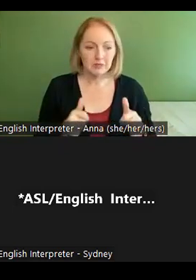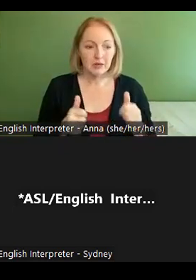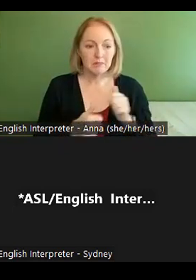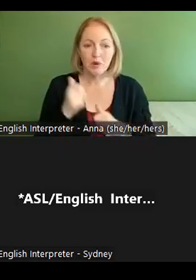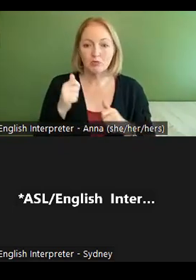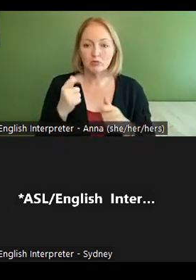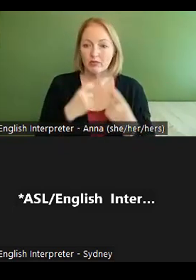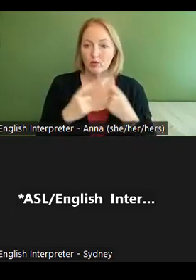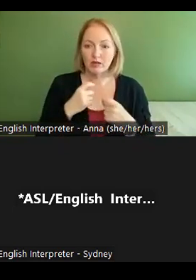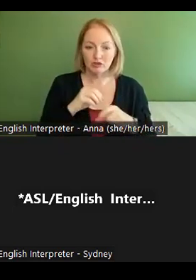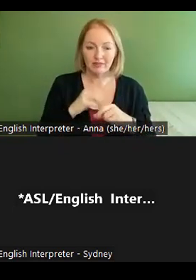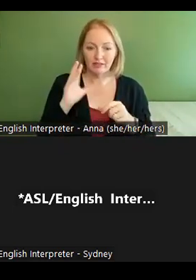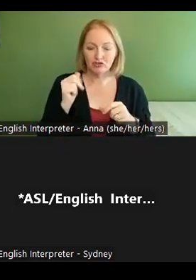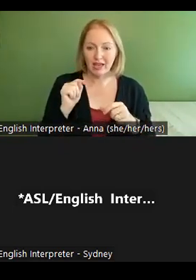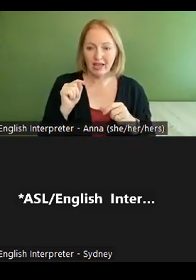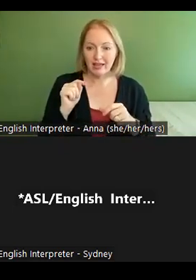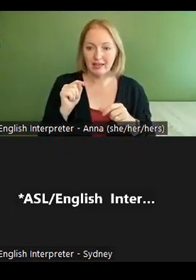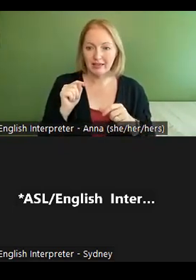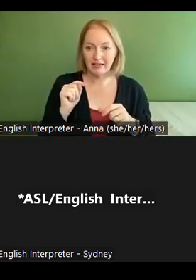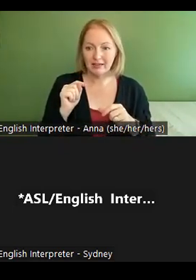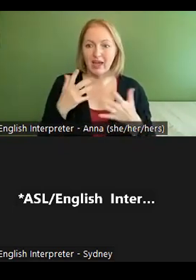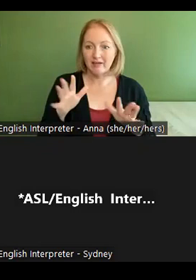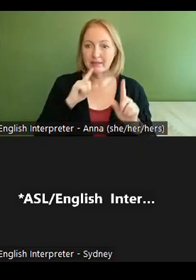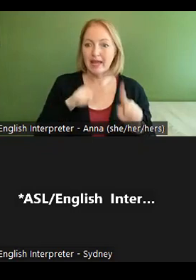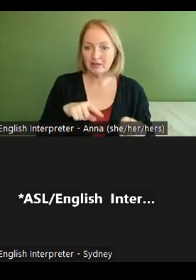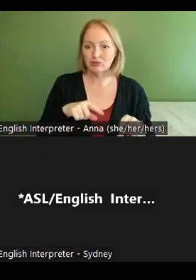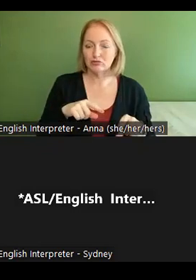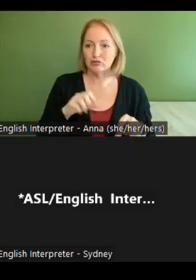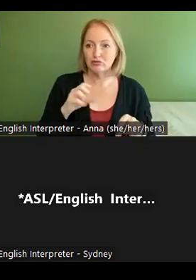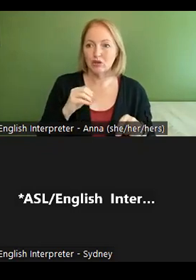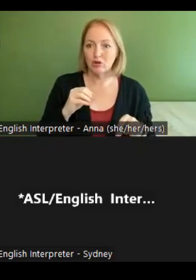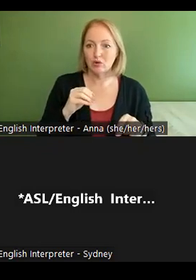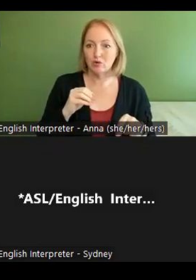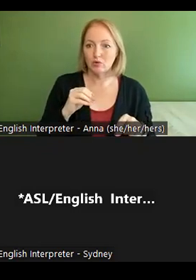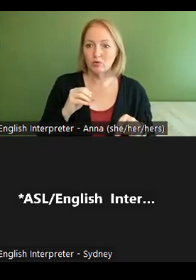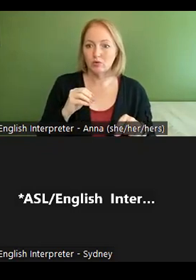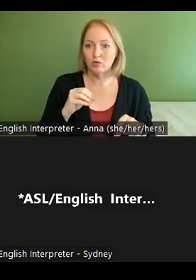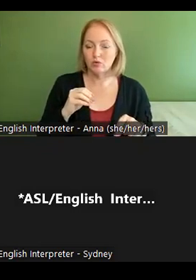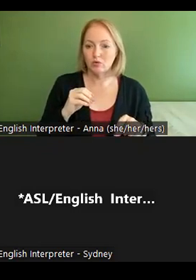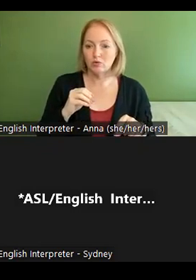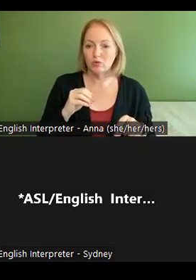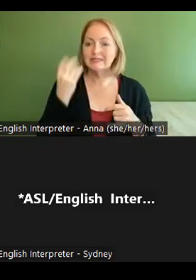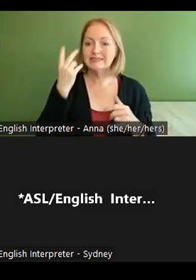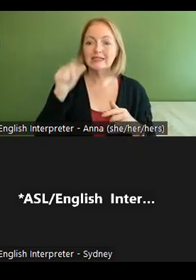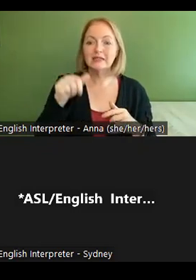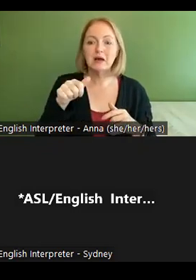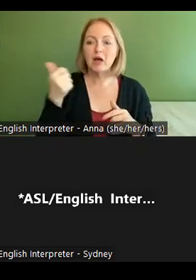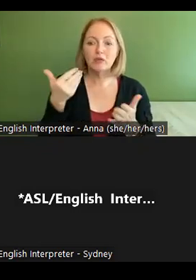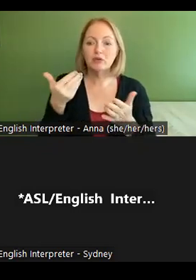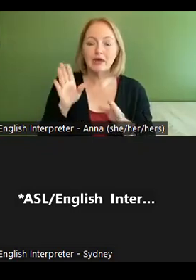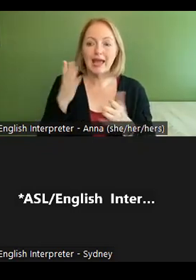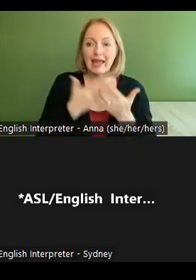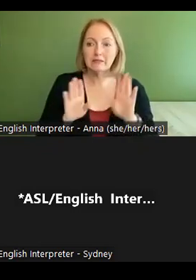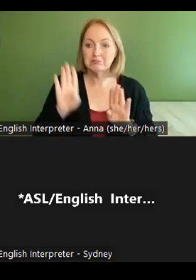of the questions that are in the chat have been answered. So I am now going to ask Jigna to see if there's anyone with their